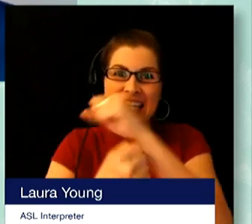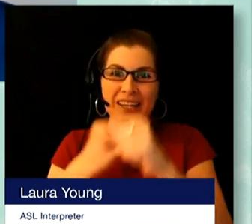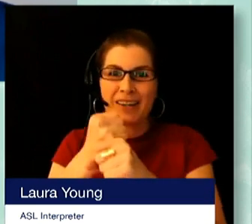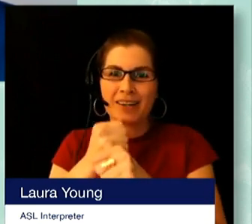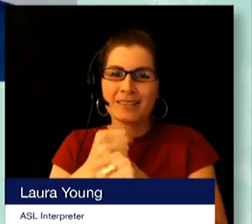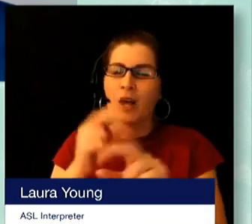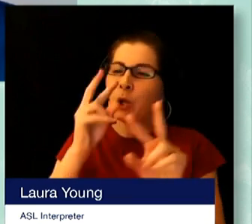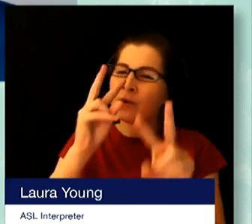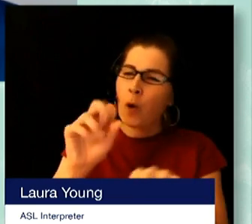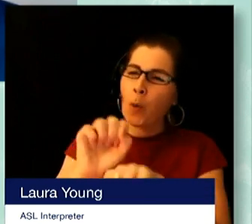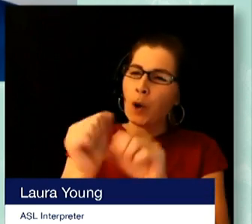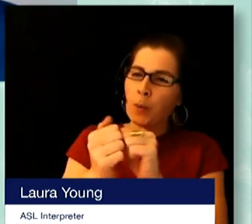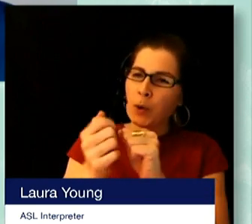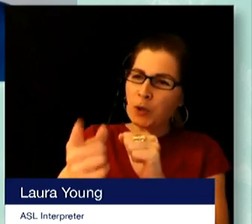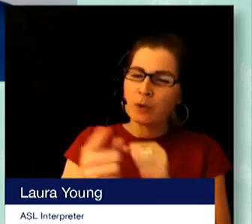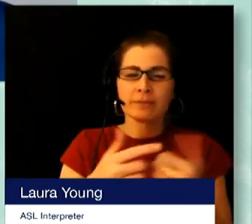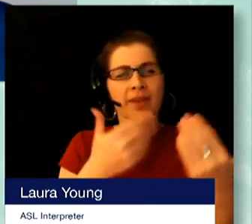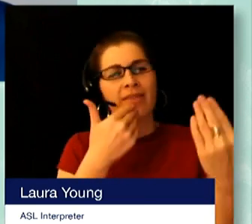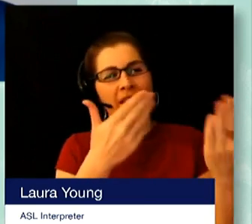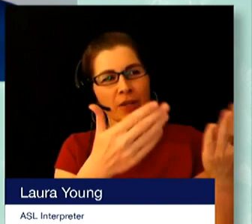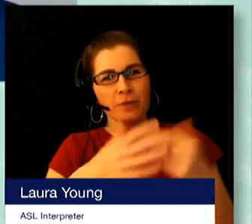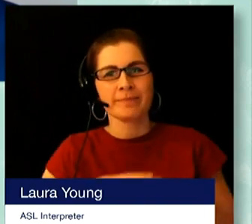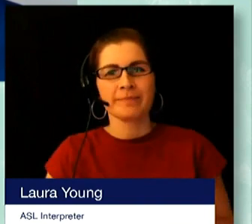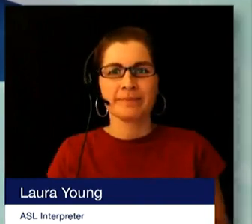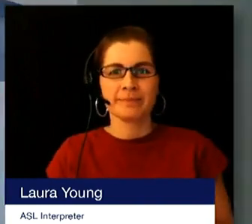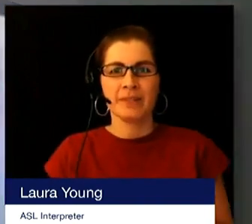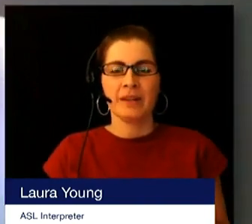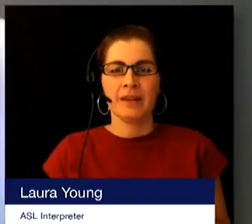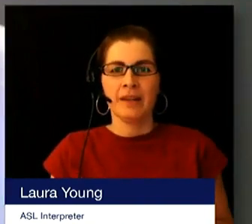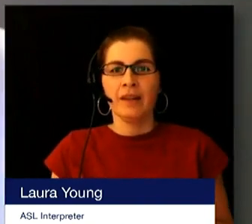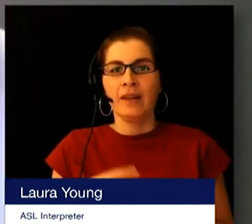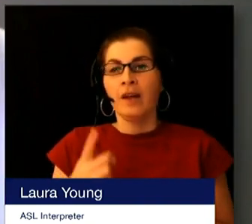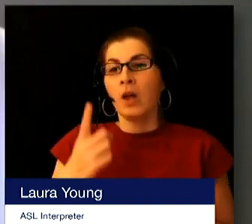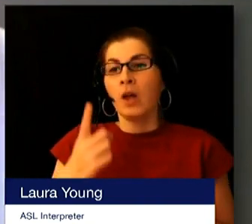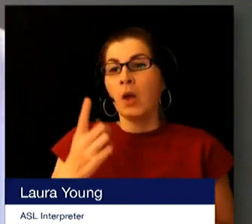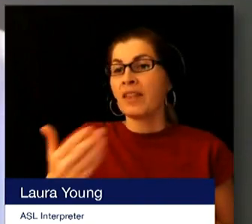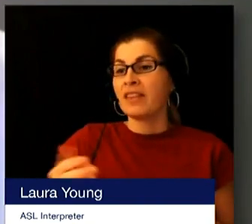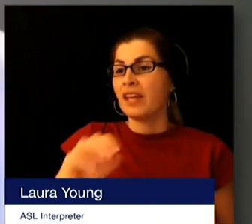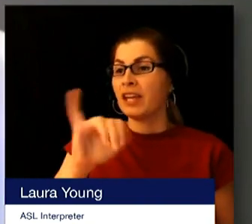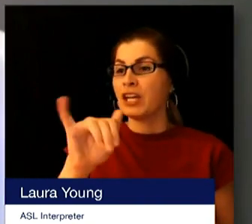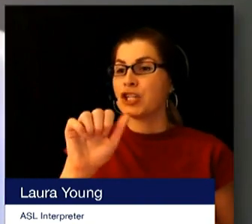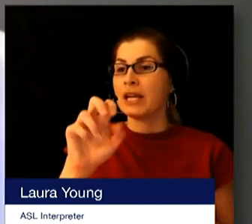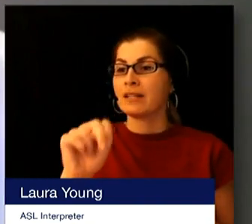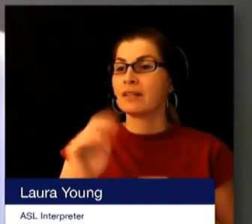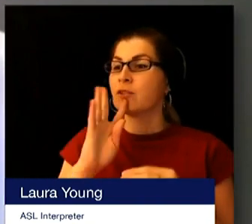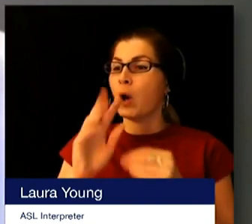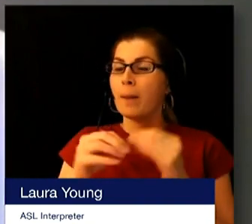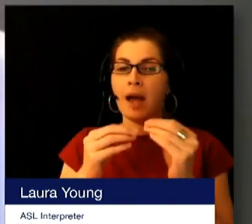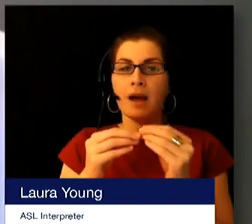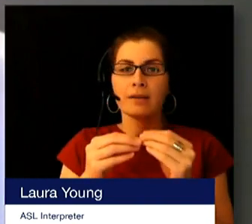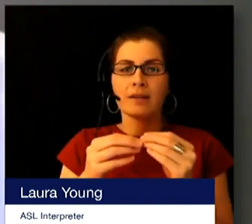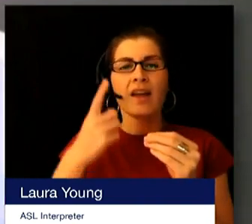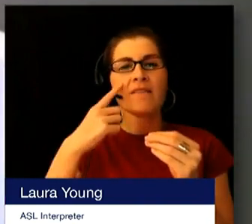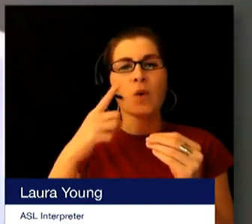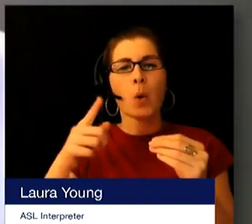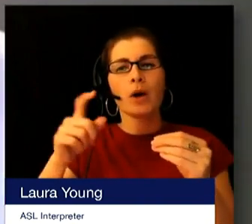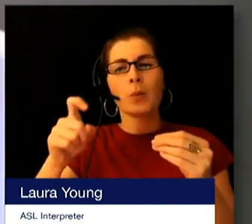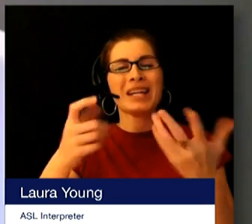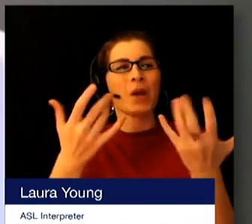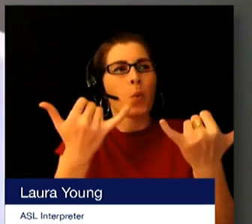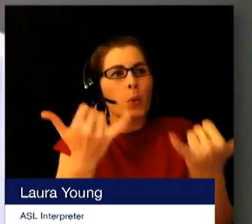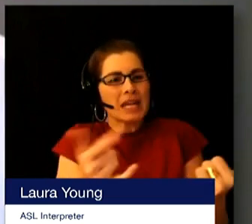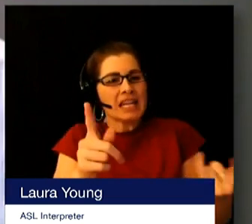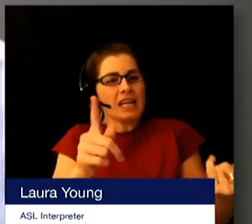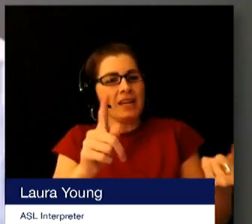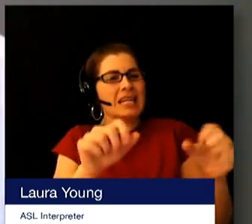working with you on this. Thank you. Thank you. You know, one thing Jason talked about there is the need for systemic reform and also the